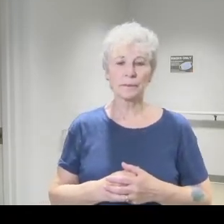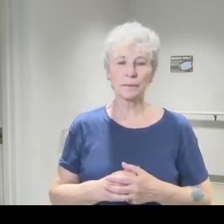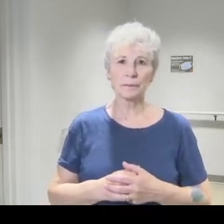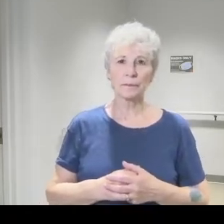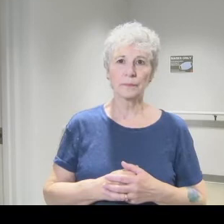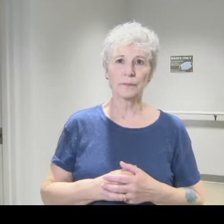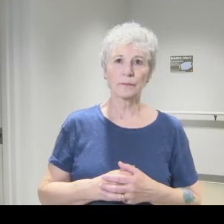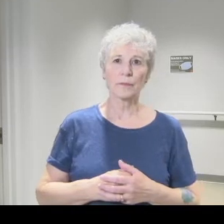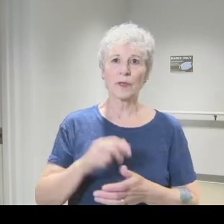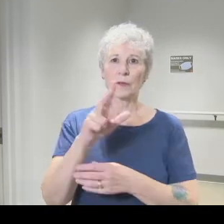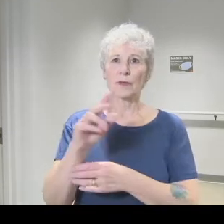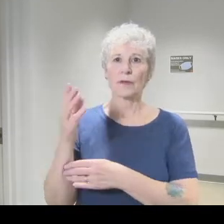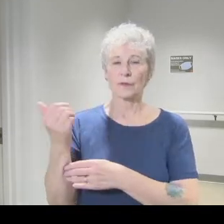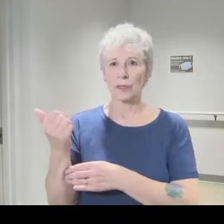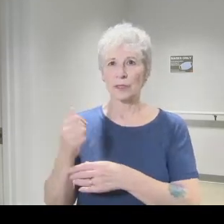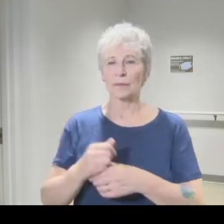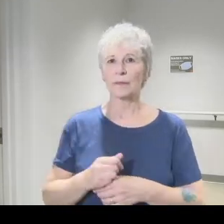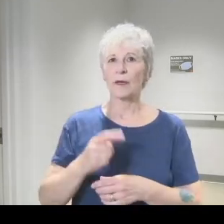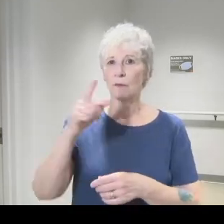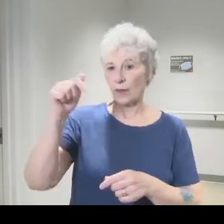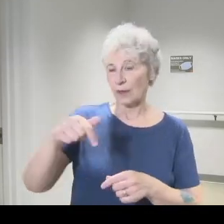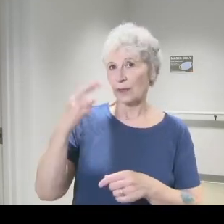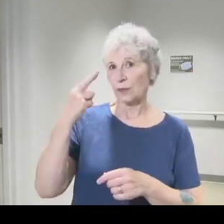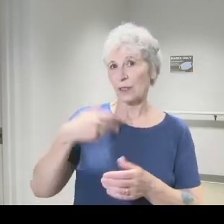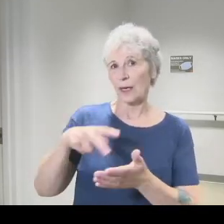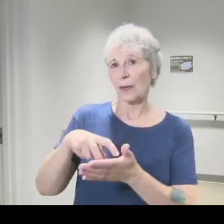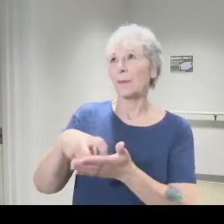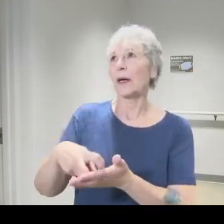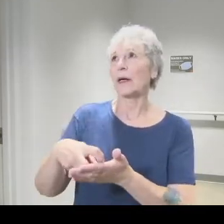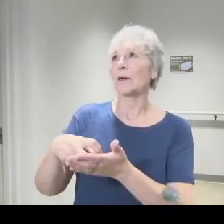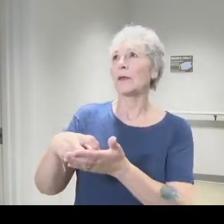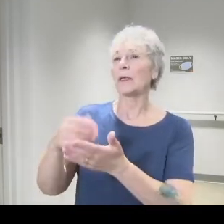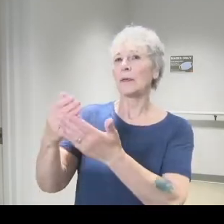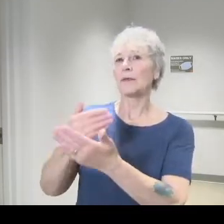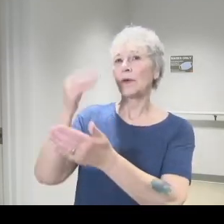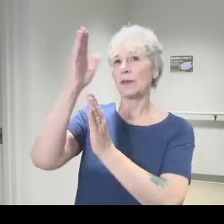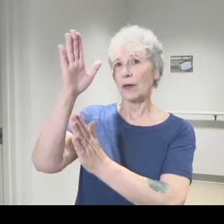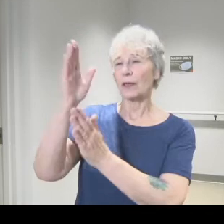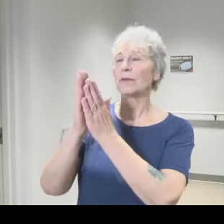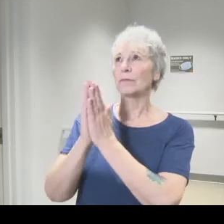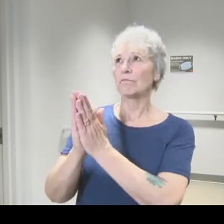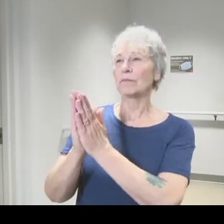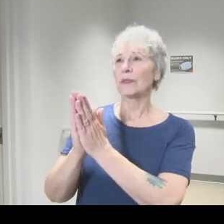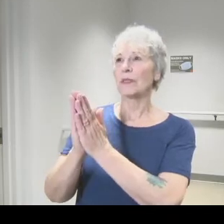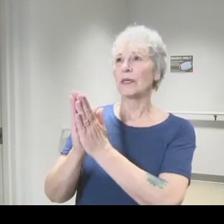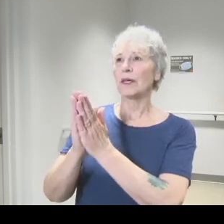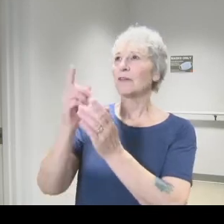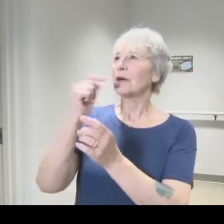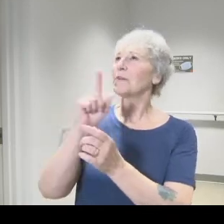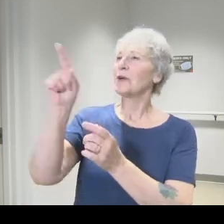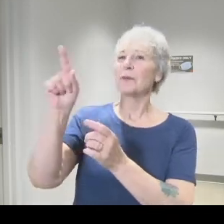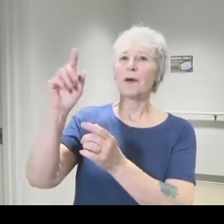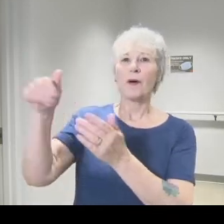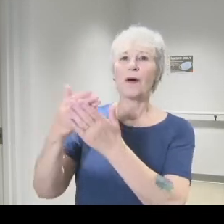Ephesians 3:14, "For this reason I bow my knee before the Father," in other words, he's praying, "from whom every family